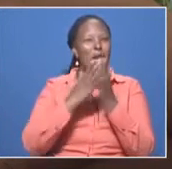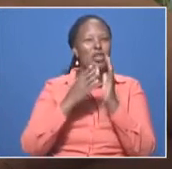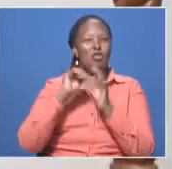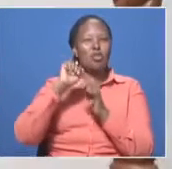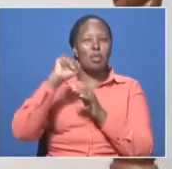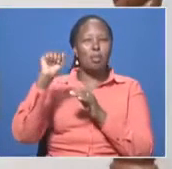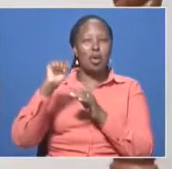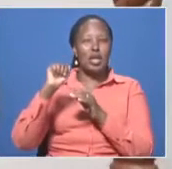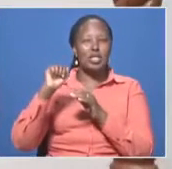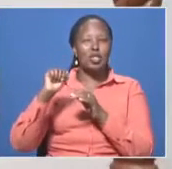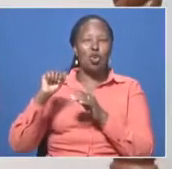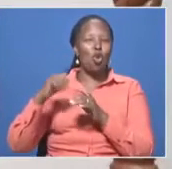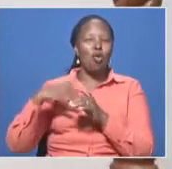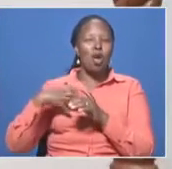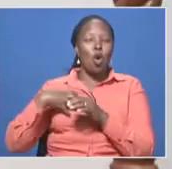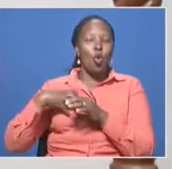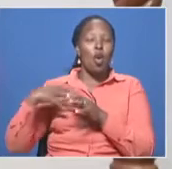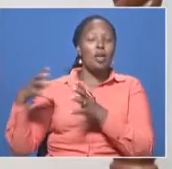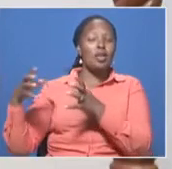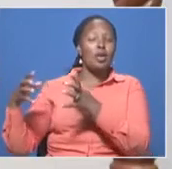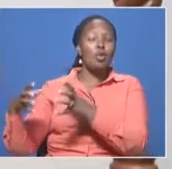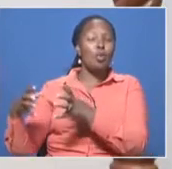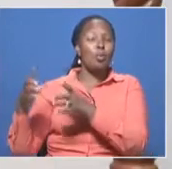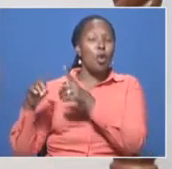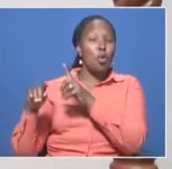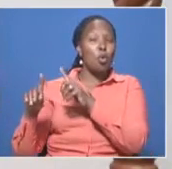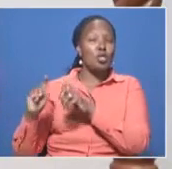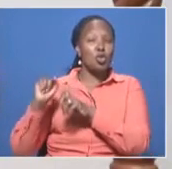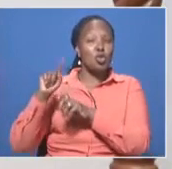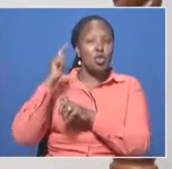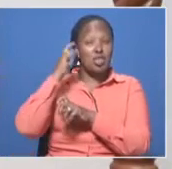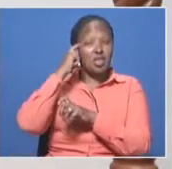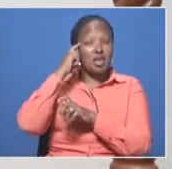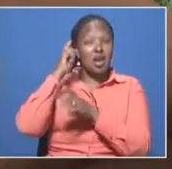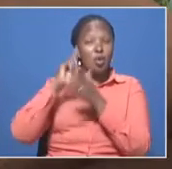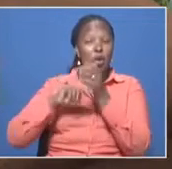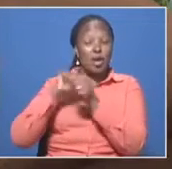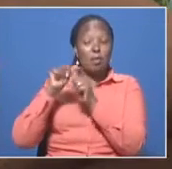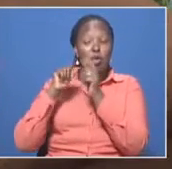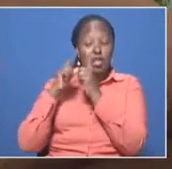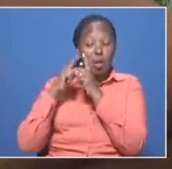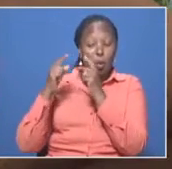political dynasty? What do you think of that term?